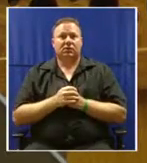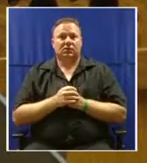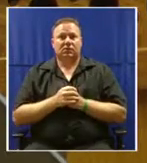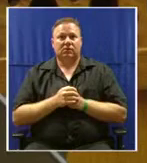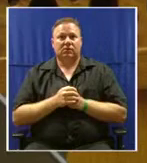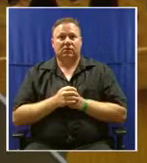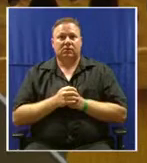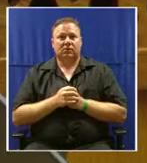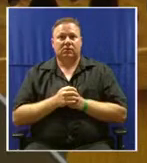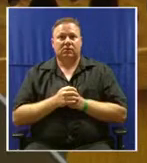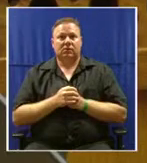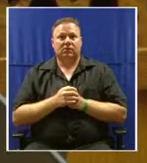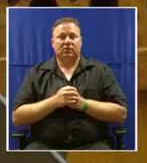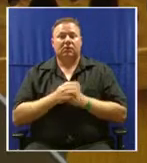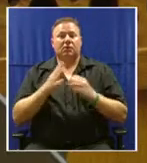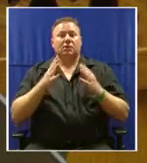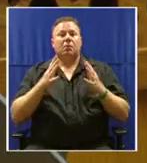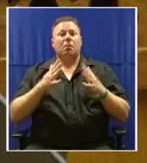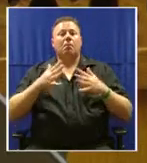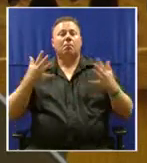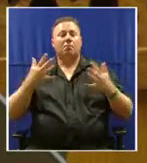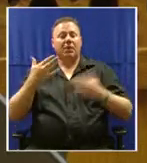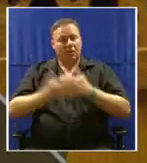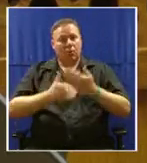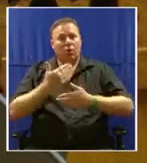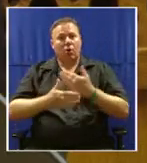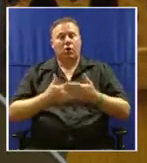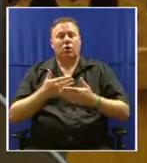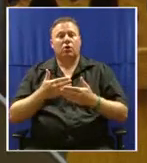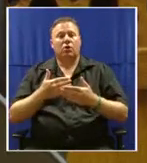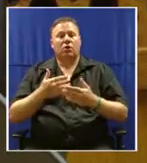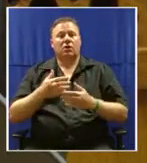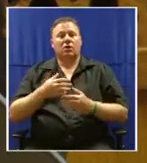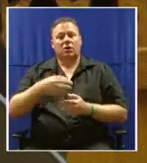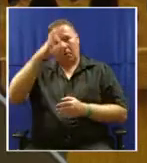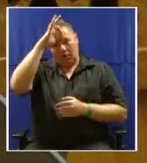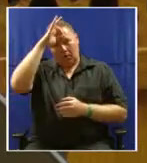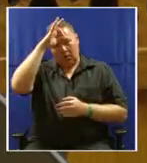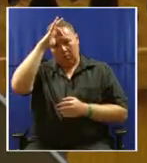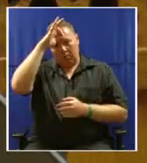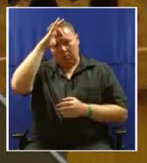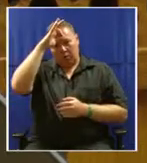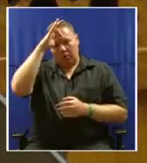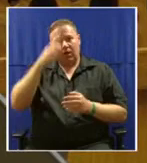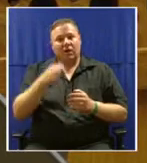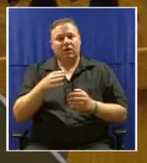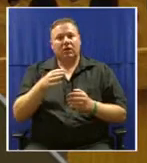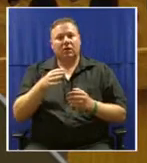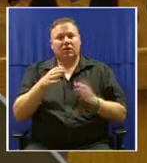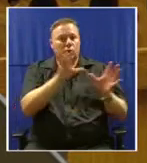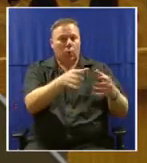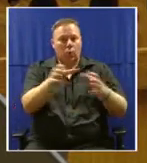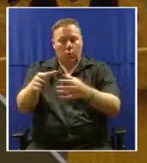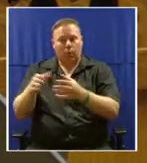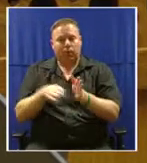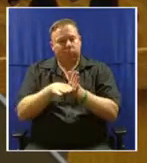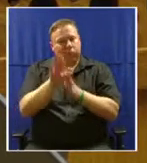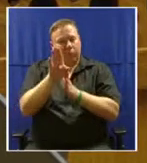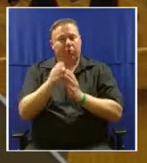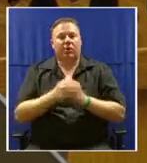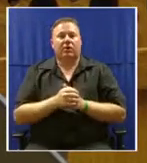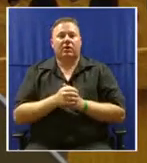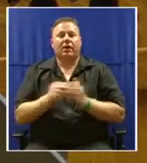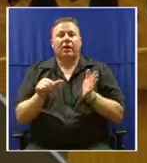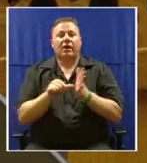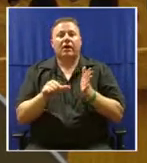great progress in turning around law enforcement bodies. Critical leadership positions